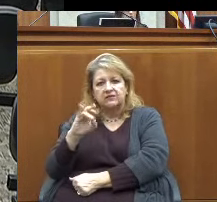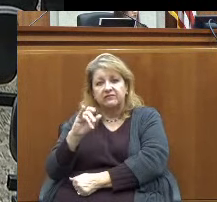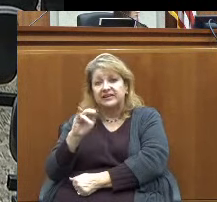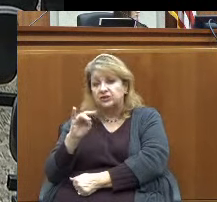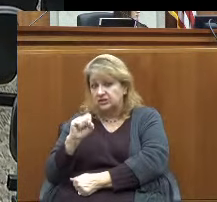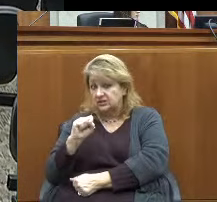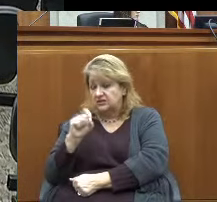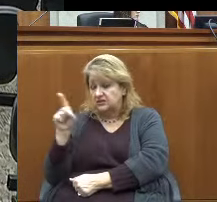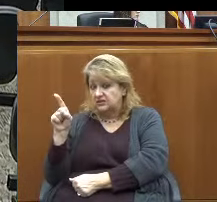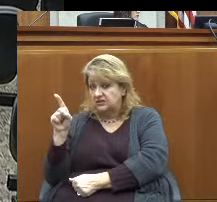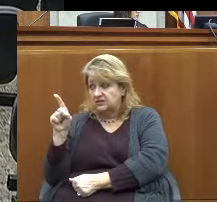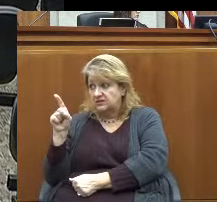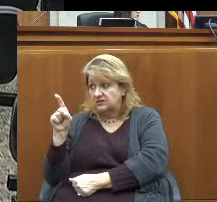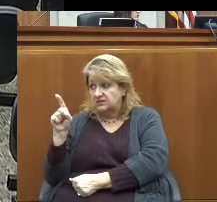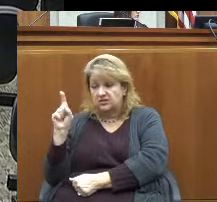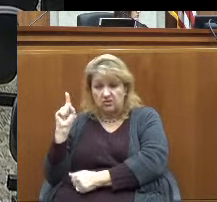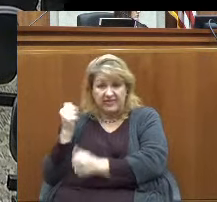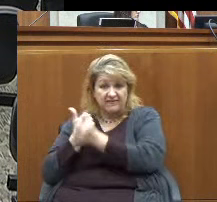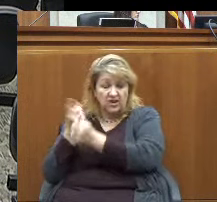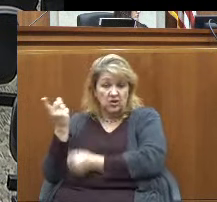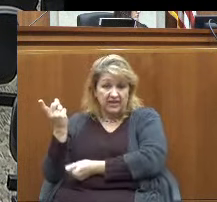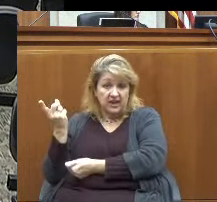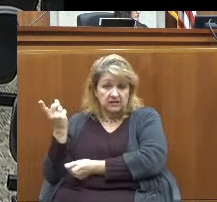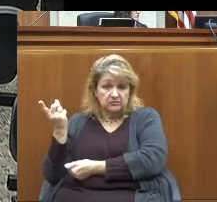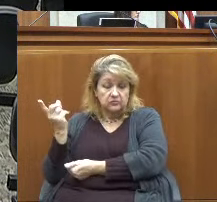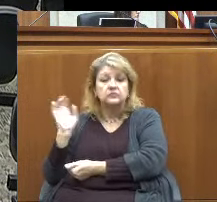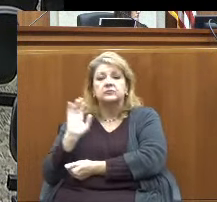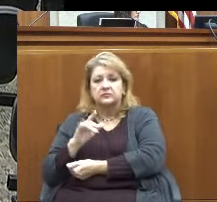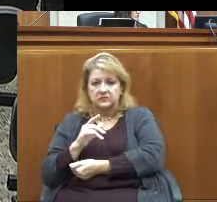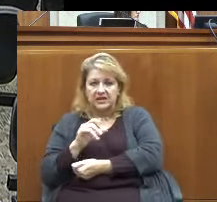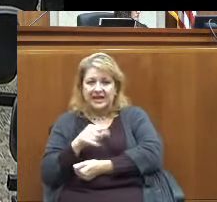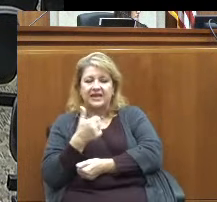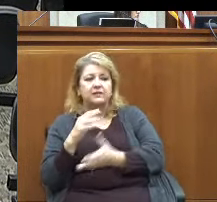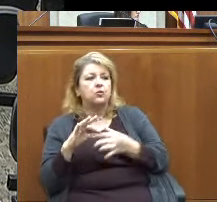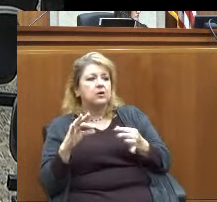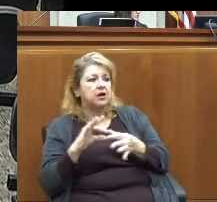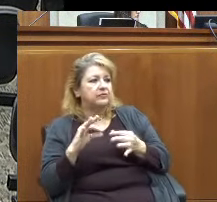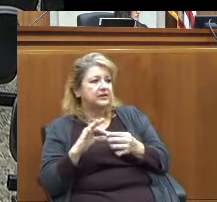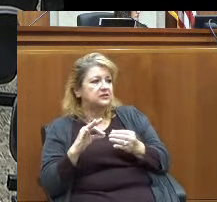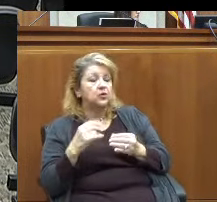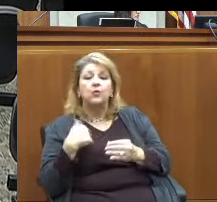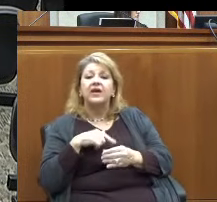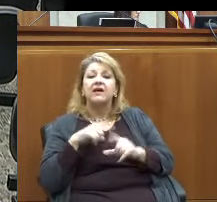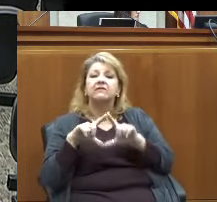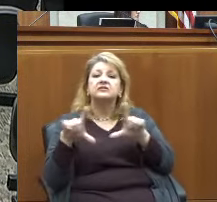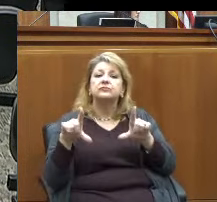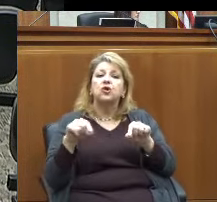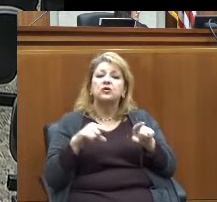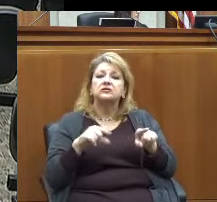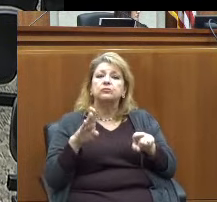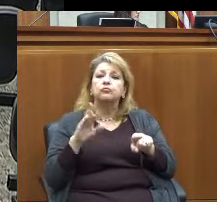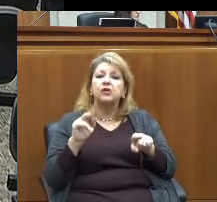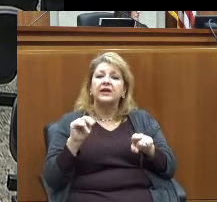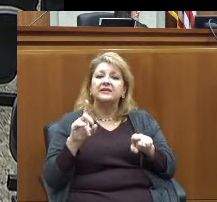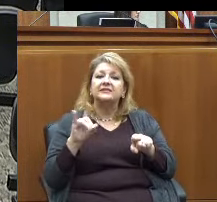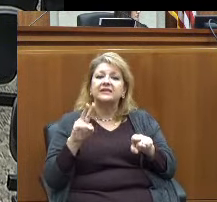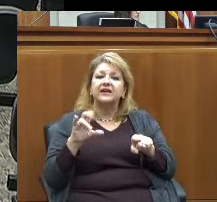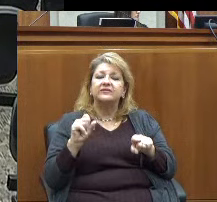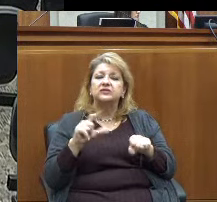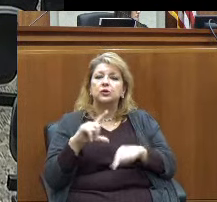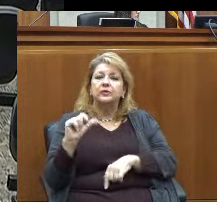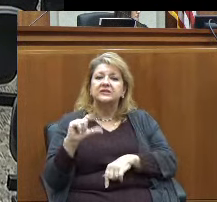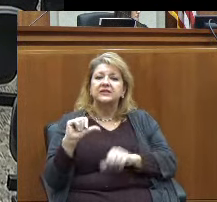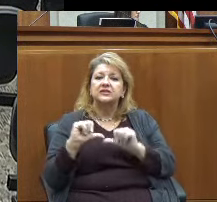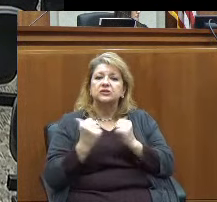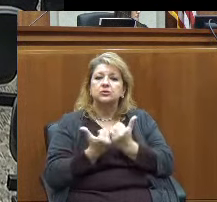Any more discussion from the board? Comments? Okay, we have a couple of cards. Brian Davis from the